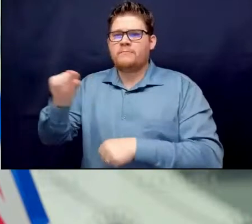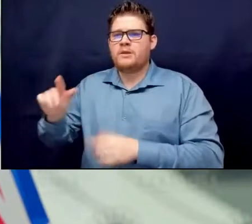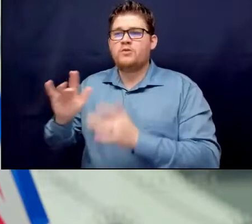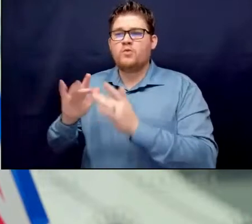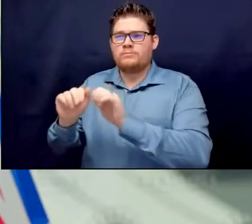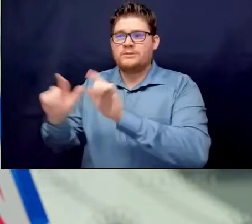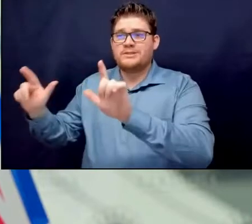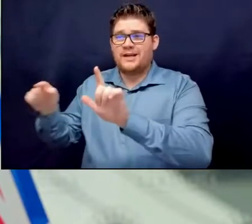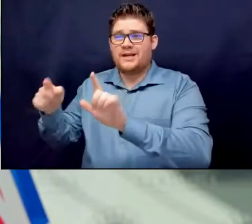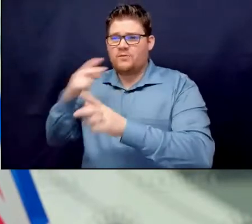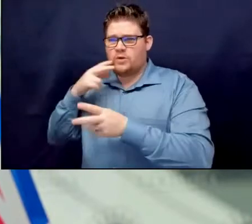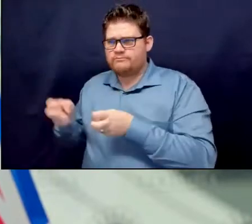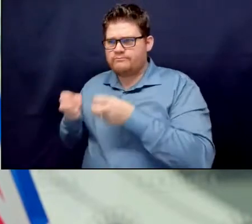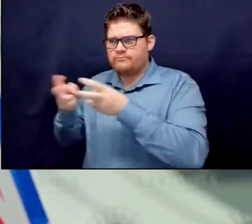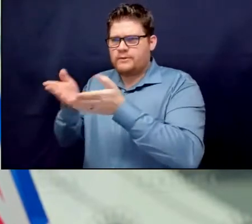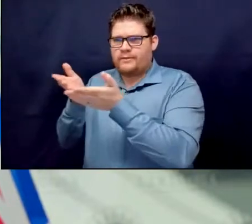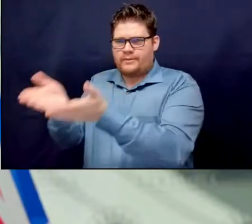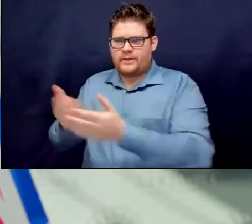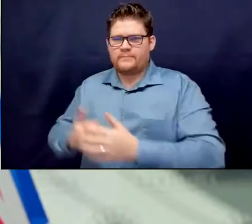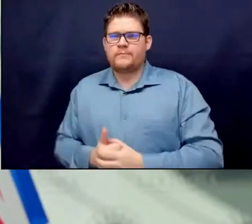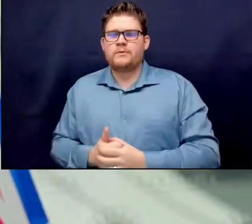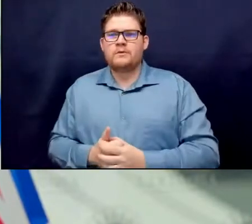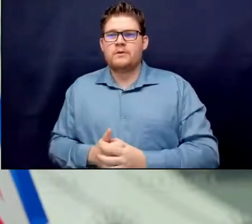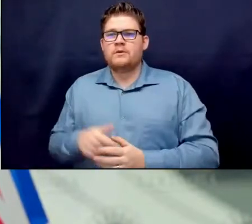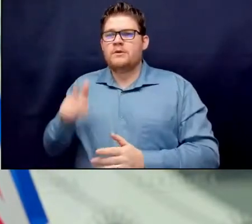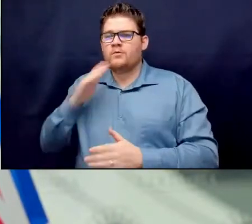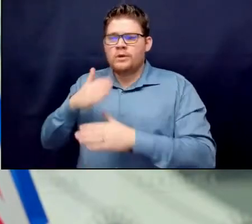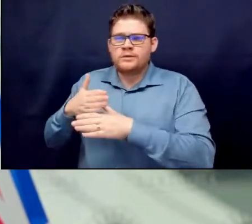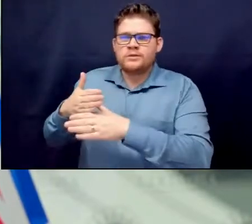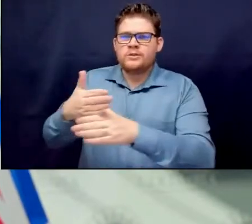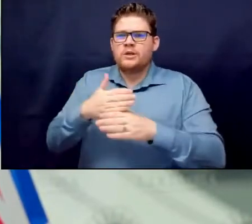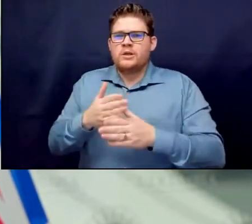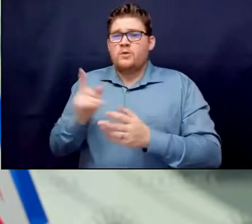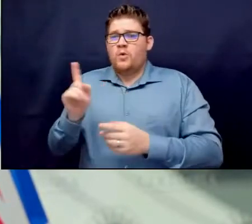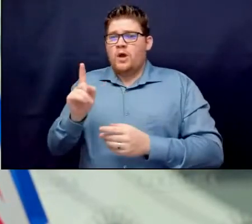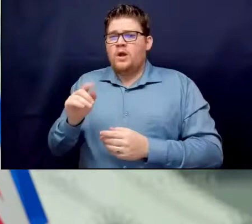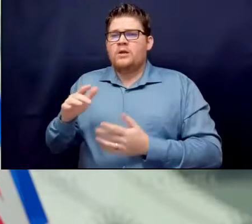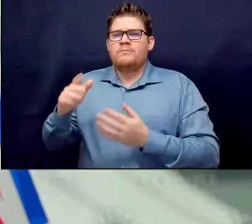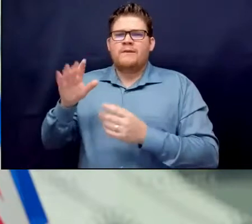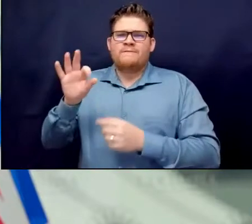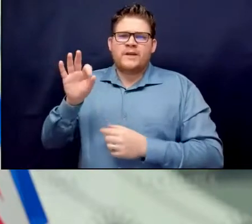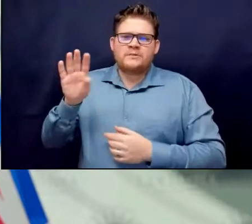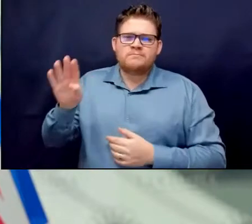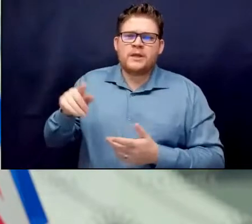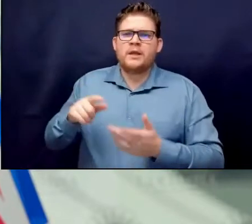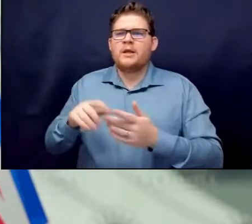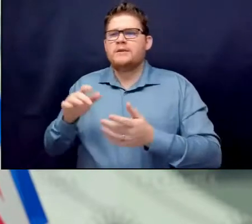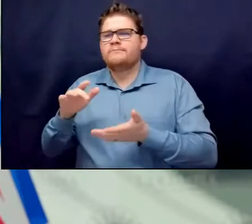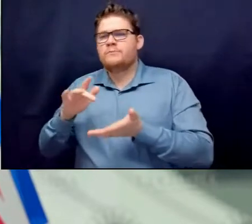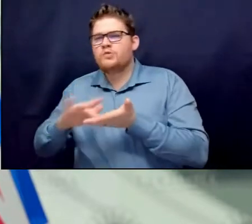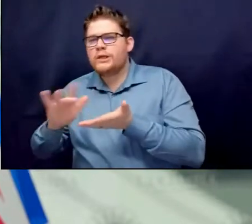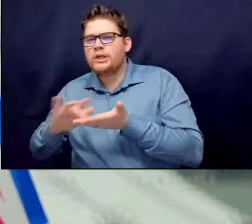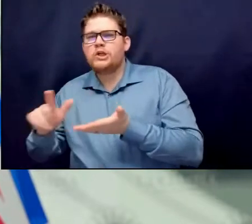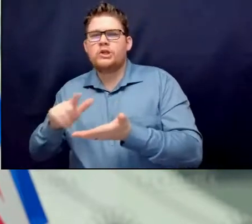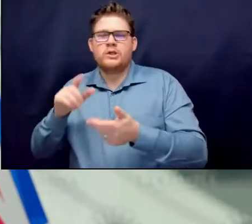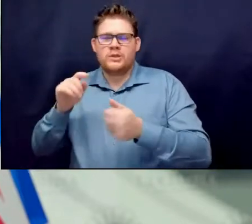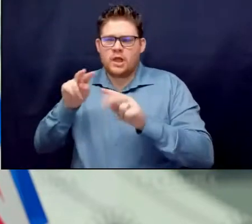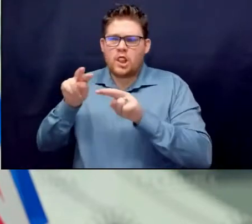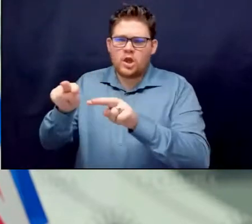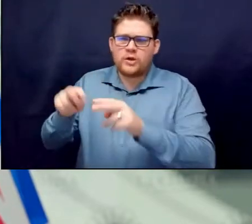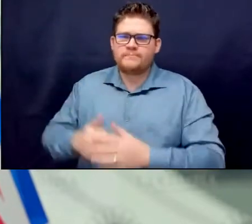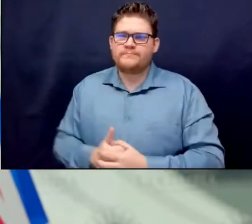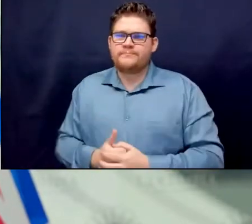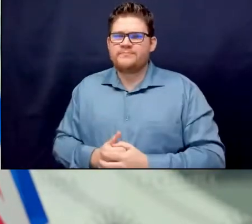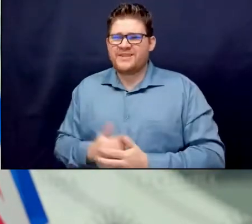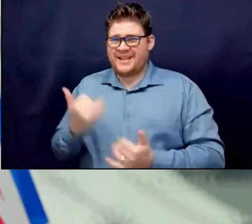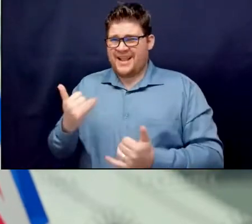on social media channels as well, because it is useful. I know for people it's sometimes difficult when these are presented and you're watching, say,